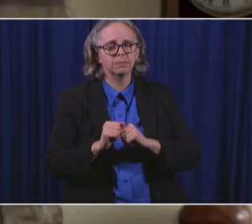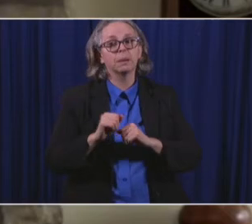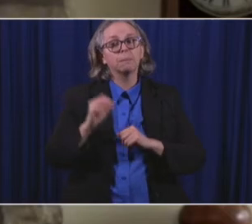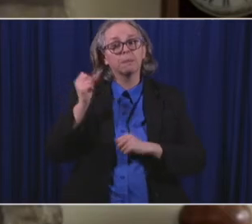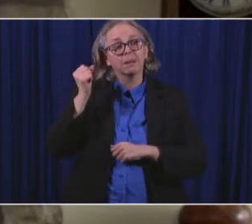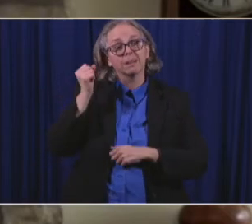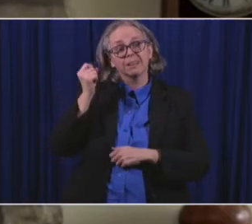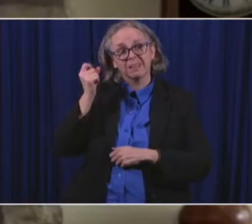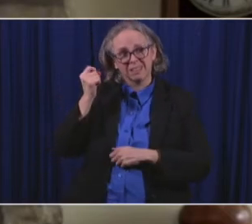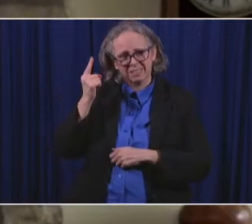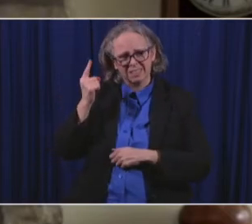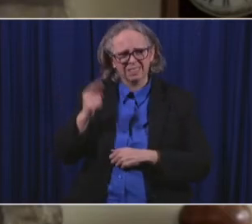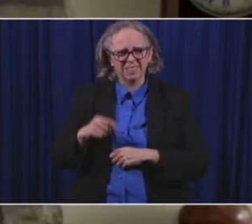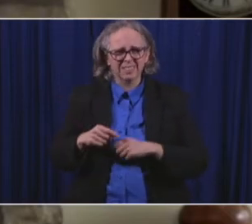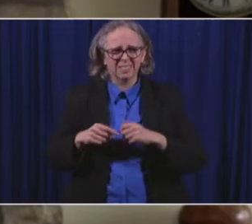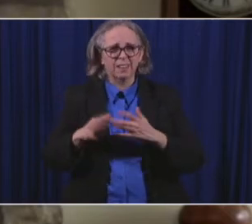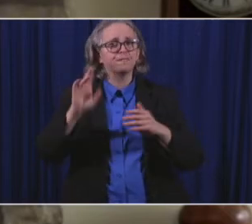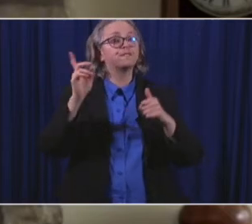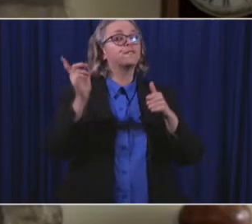initially